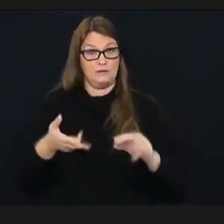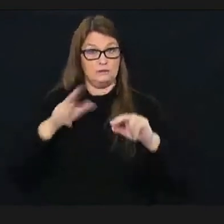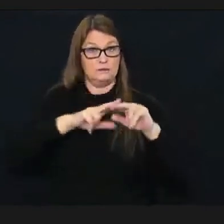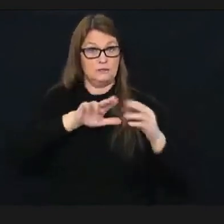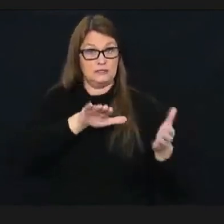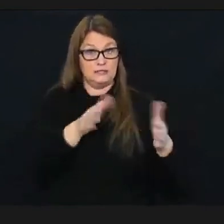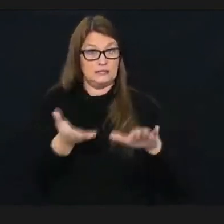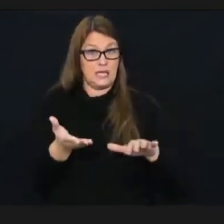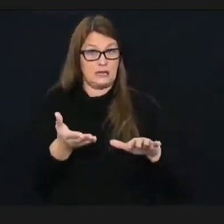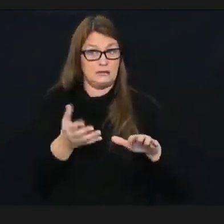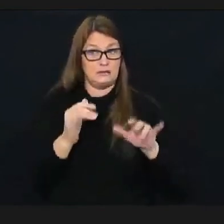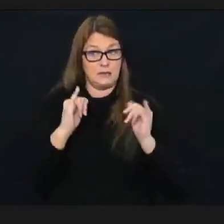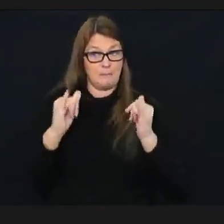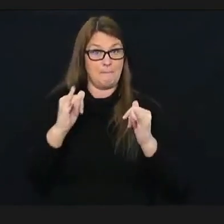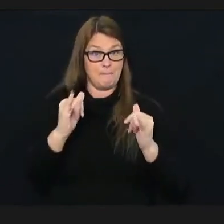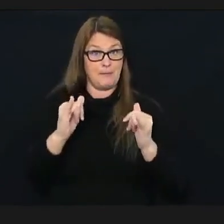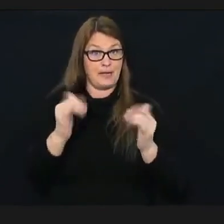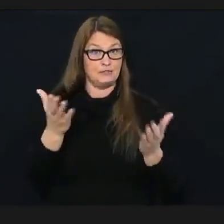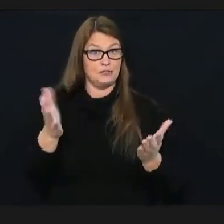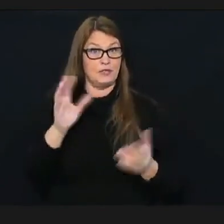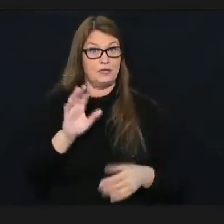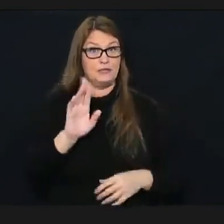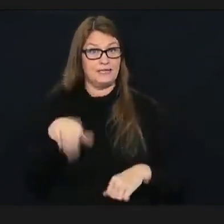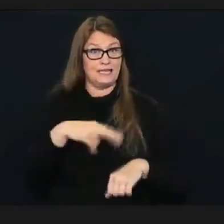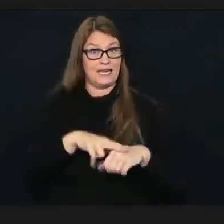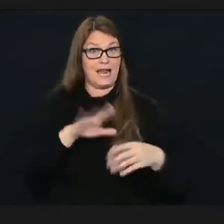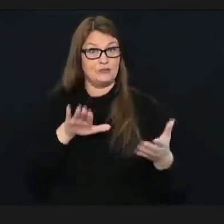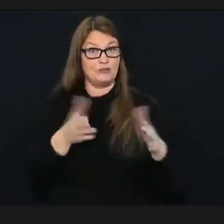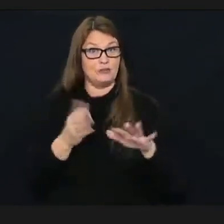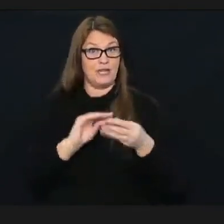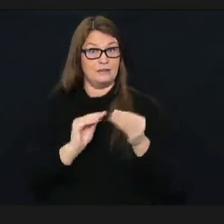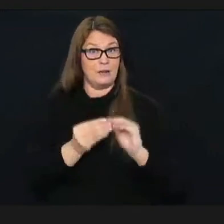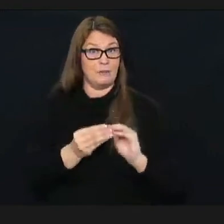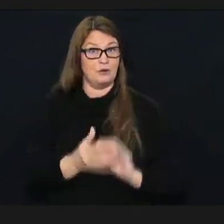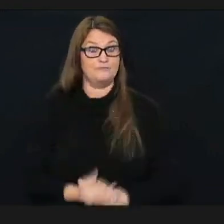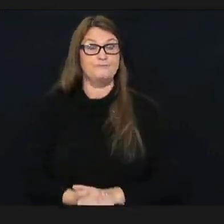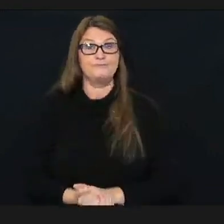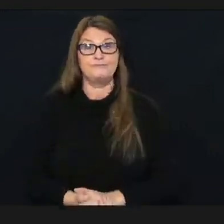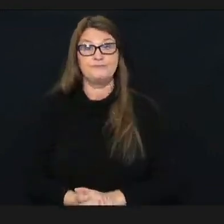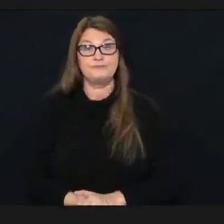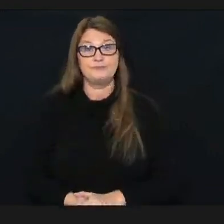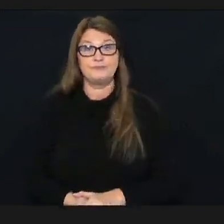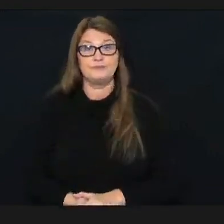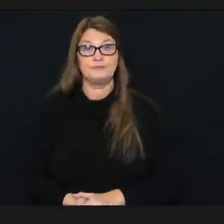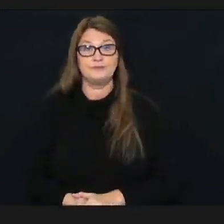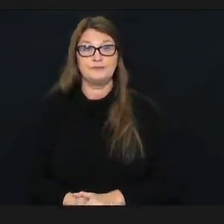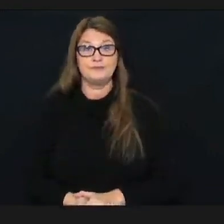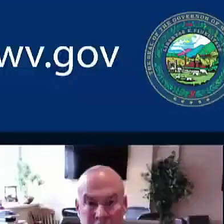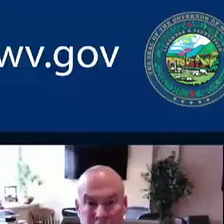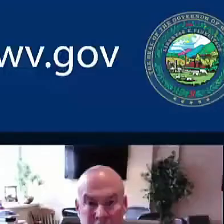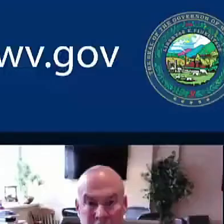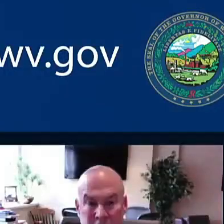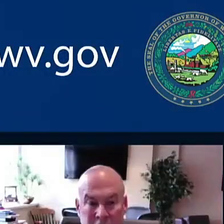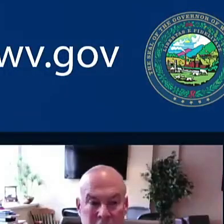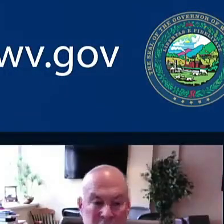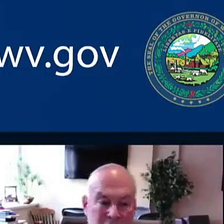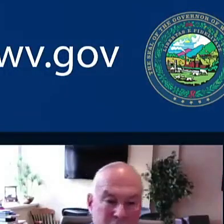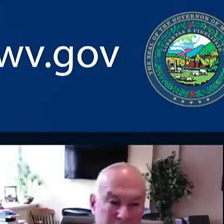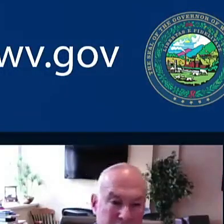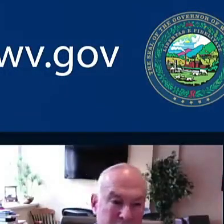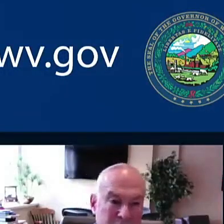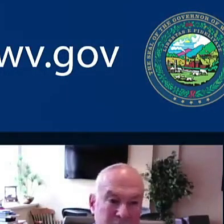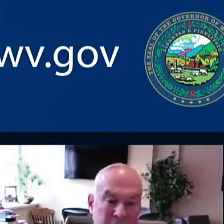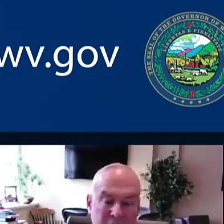correspondingly to match what they believe the national death rate will be doing. Thank you. Dr. Marsh. Kenny, thank you